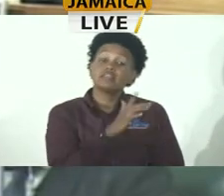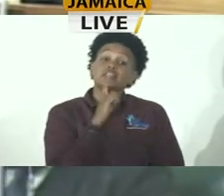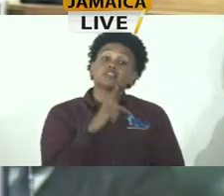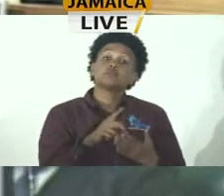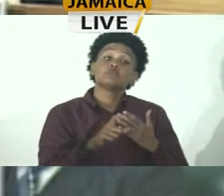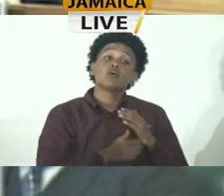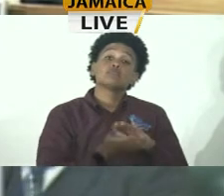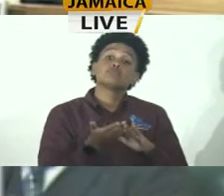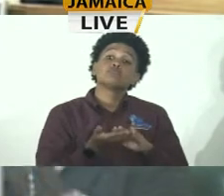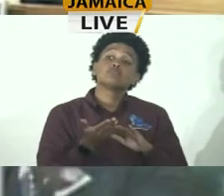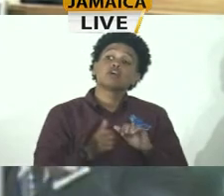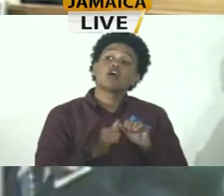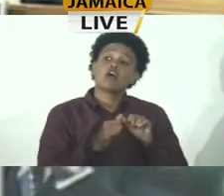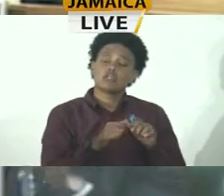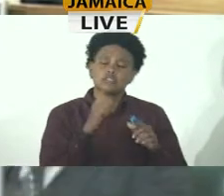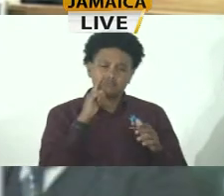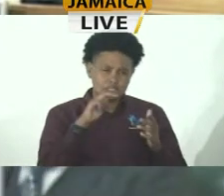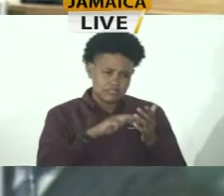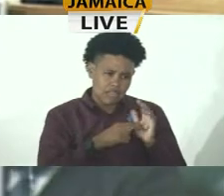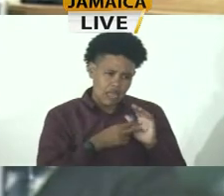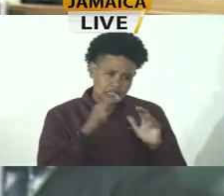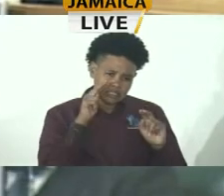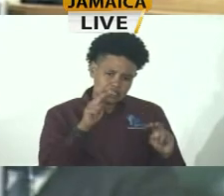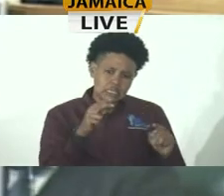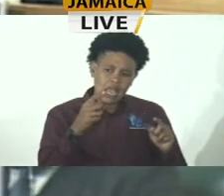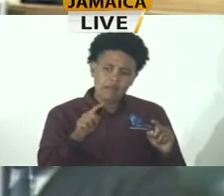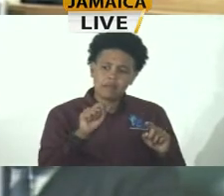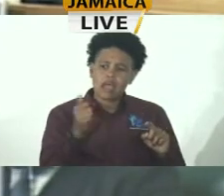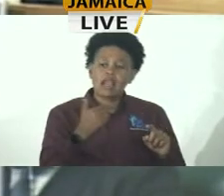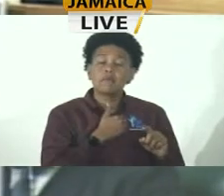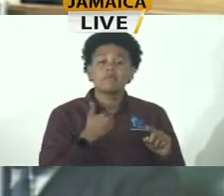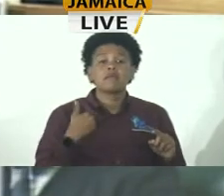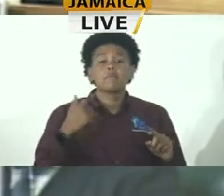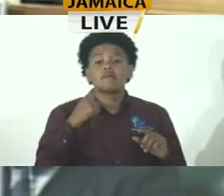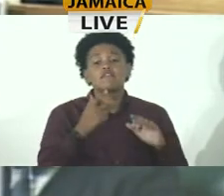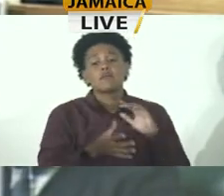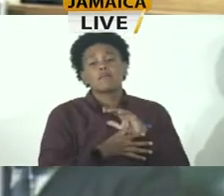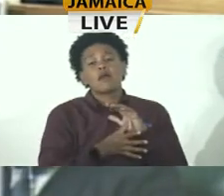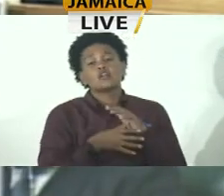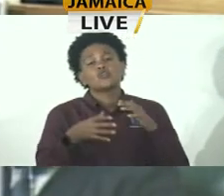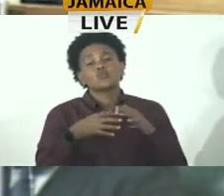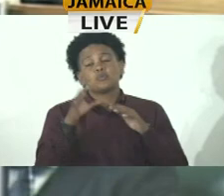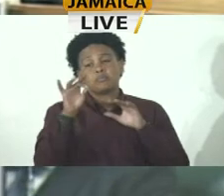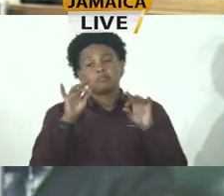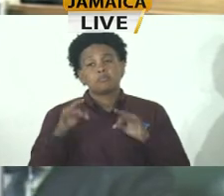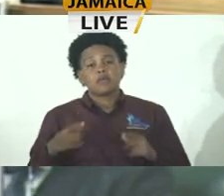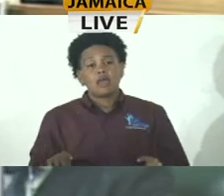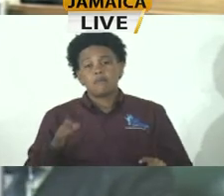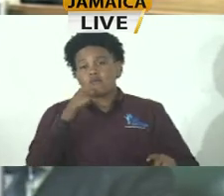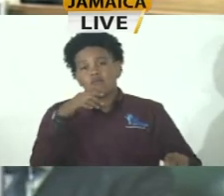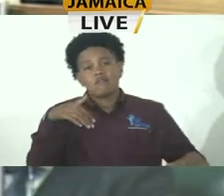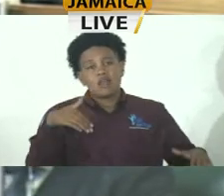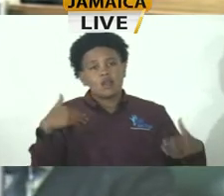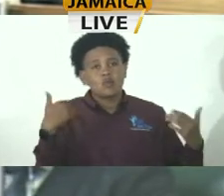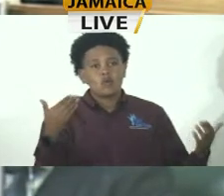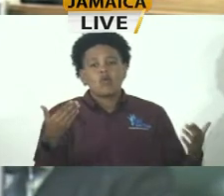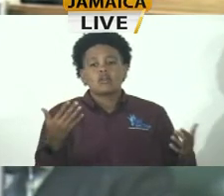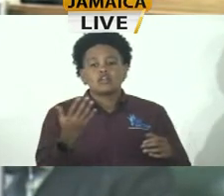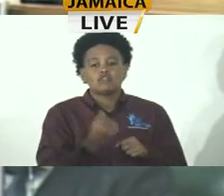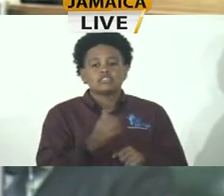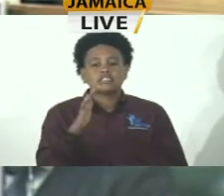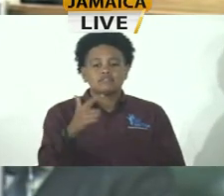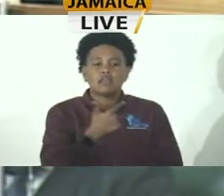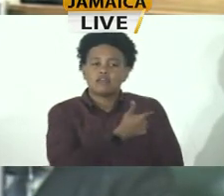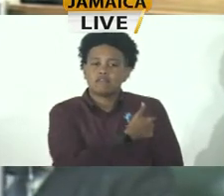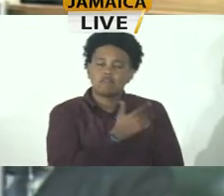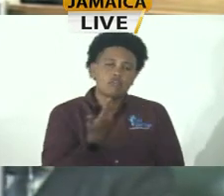continues to be targeted at any member of the priority groups who have not yet received their